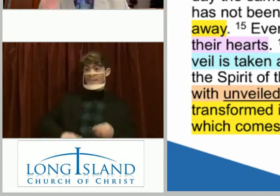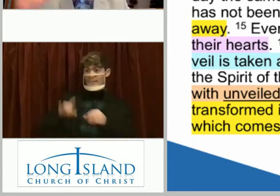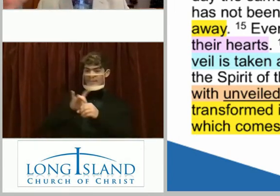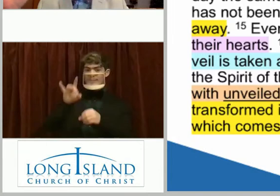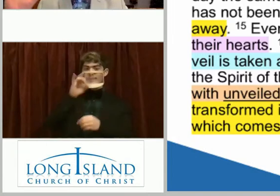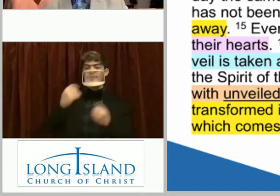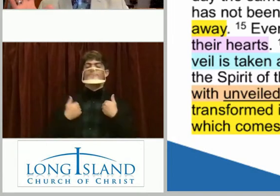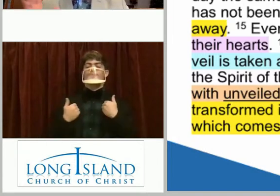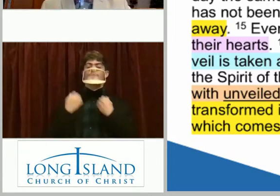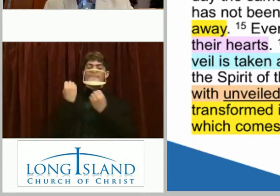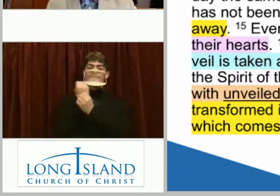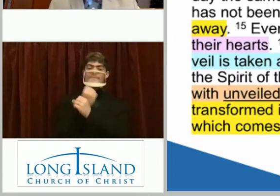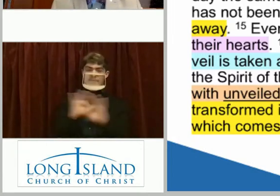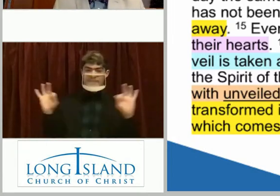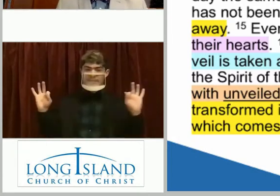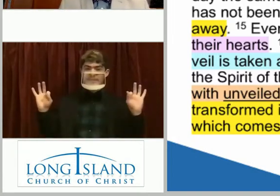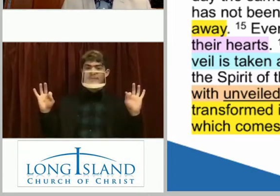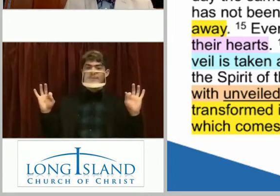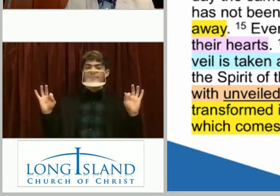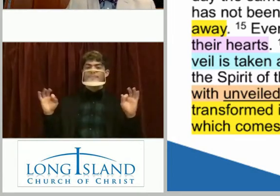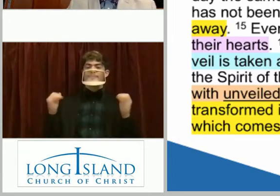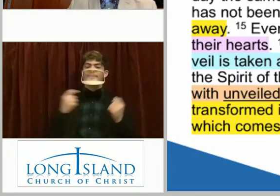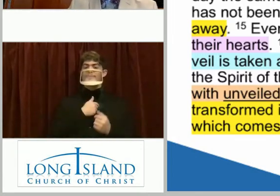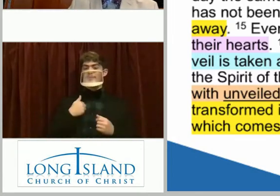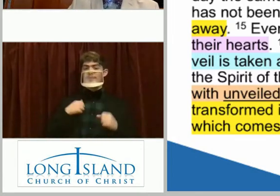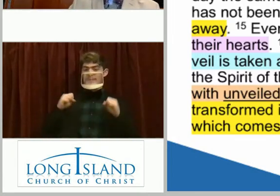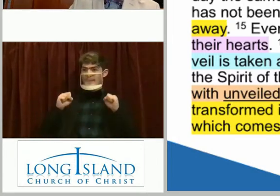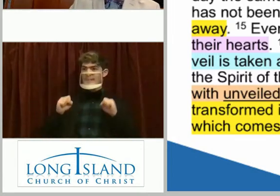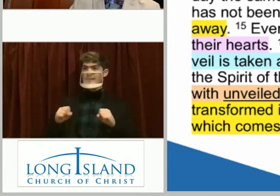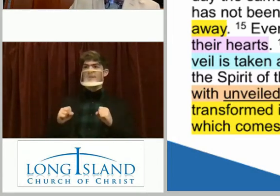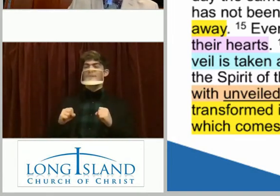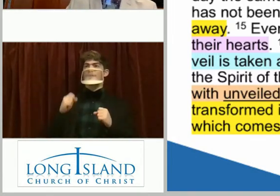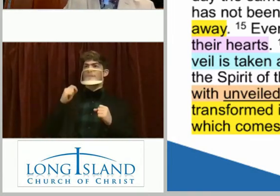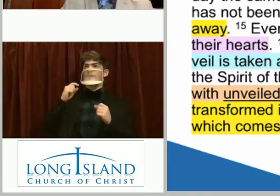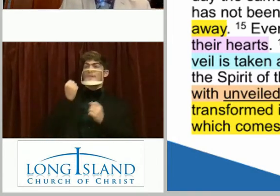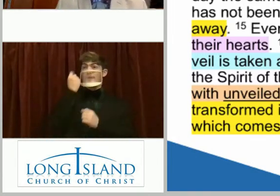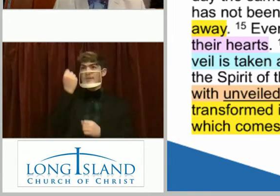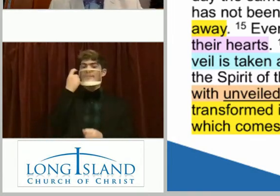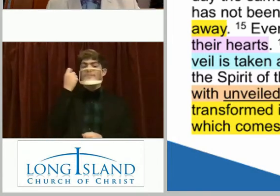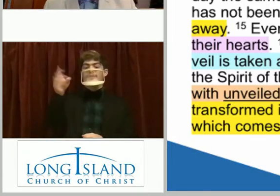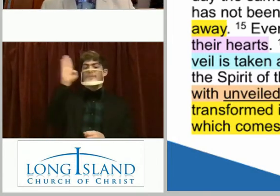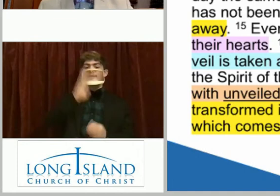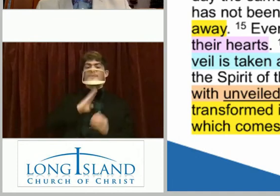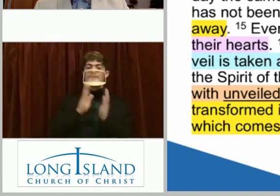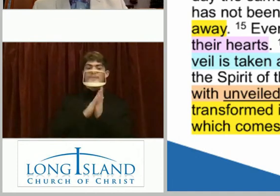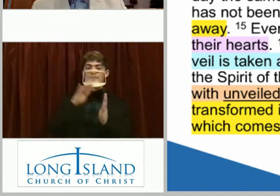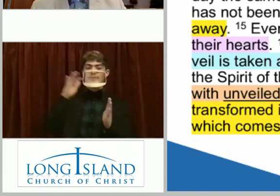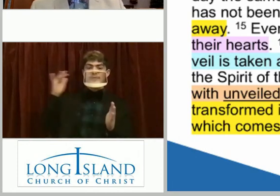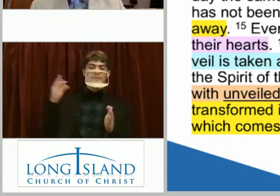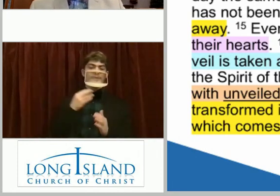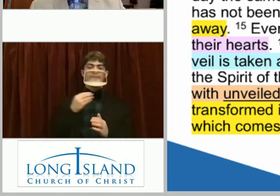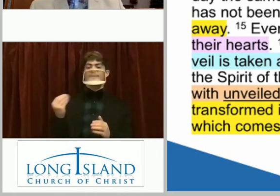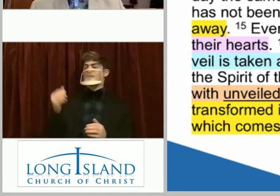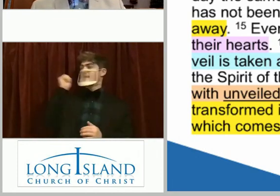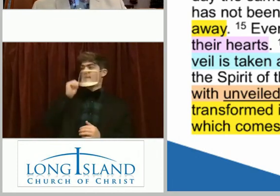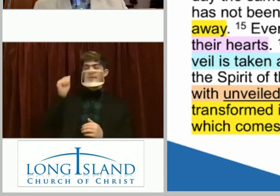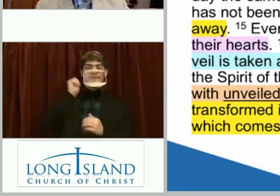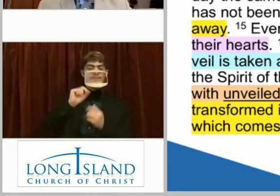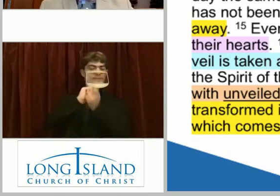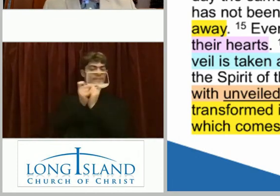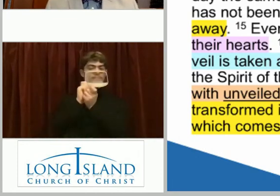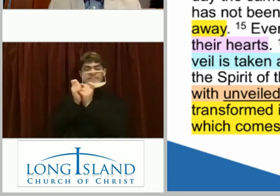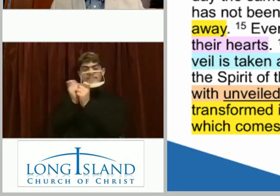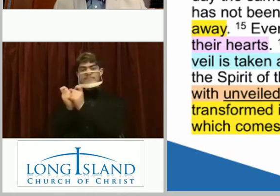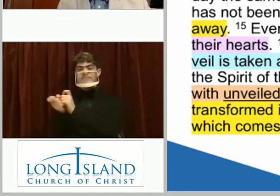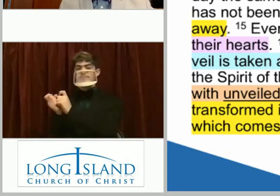faces contemplate the Lord's glory, are being transformed into his image with ever-increasing glory,